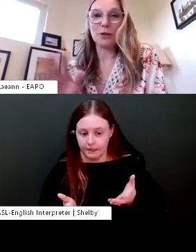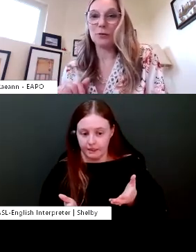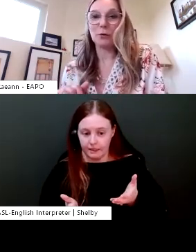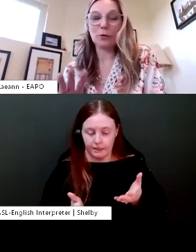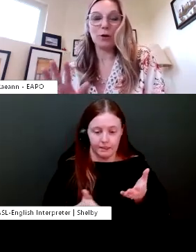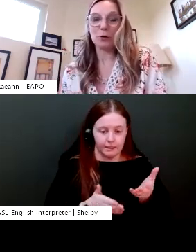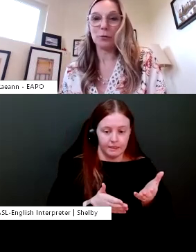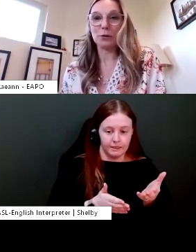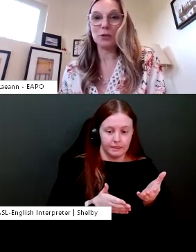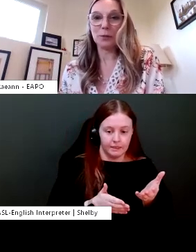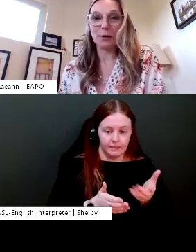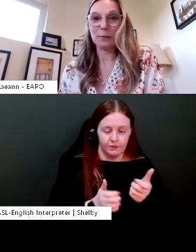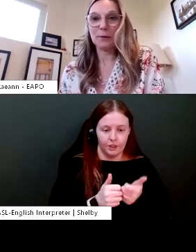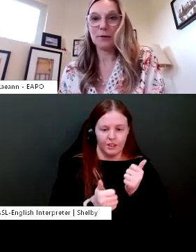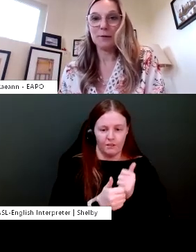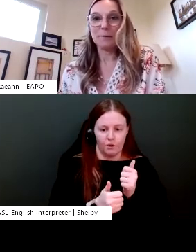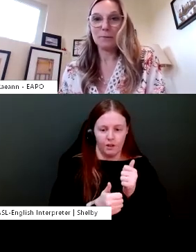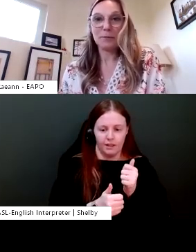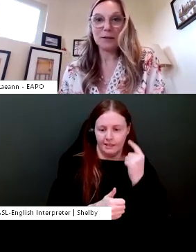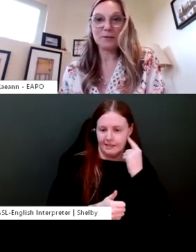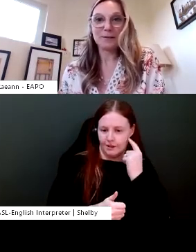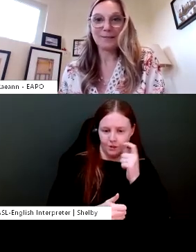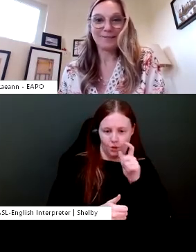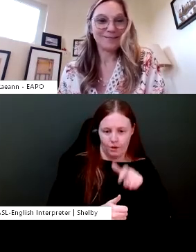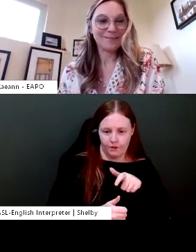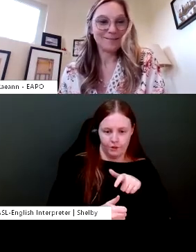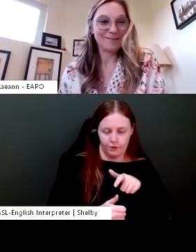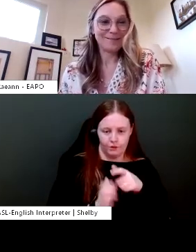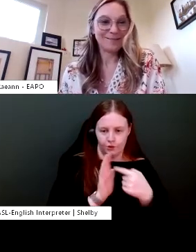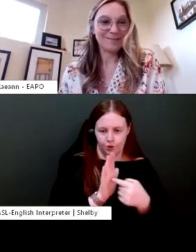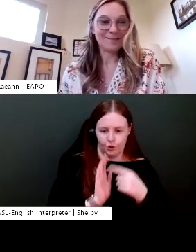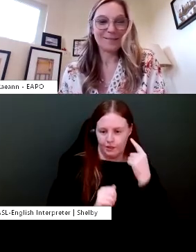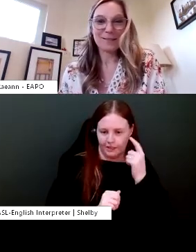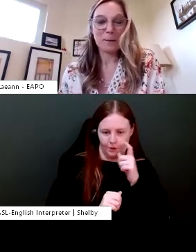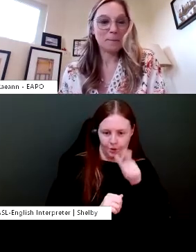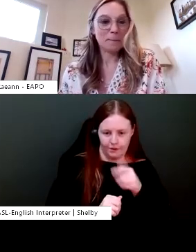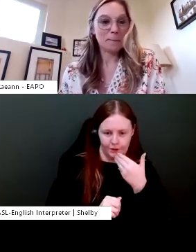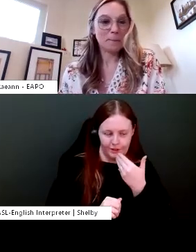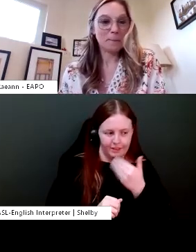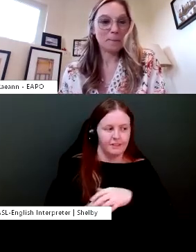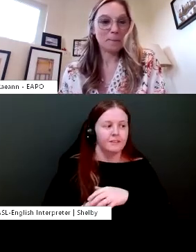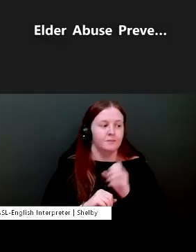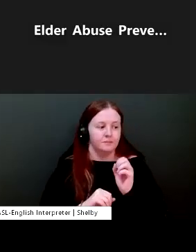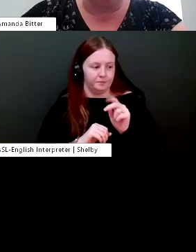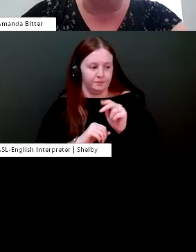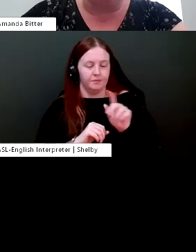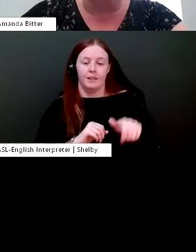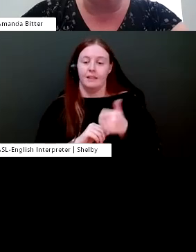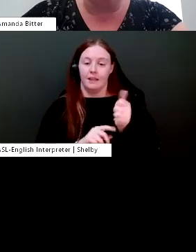avoid the video or audio, we don't need to play it. Oh, thanks. Okay. So in the other